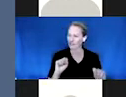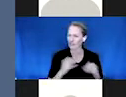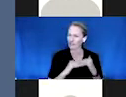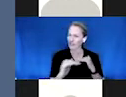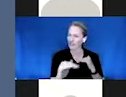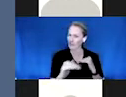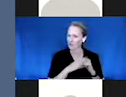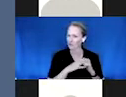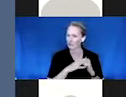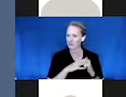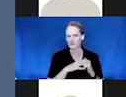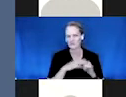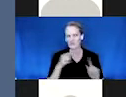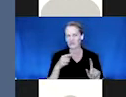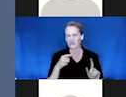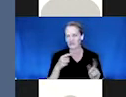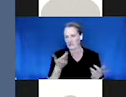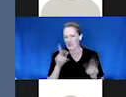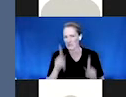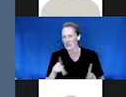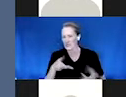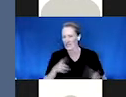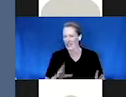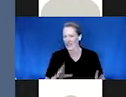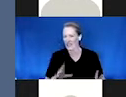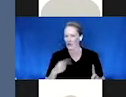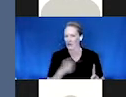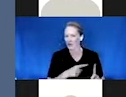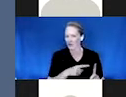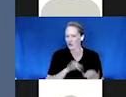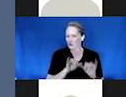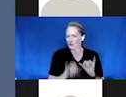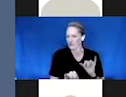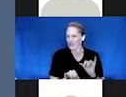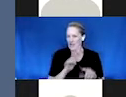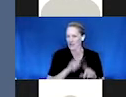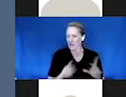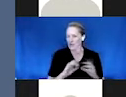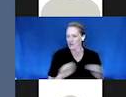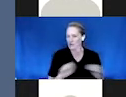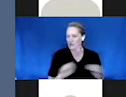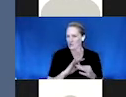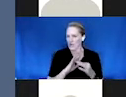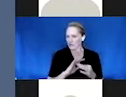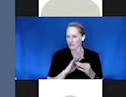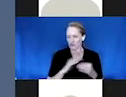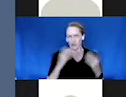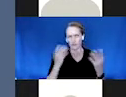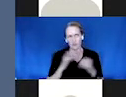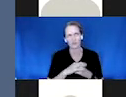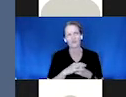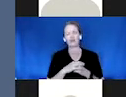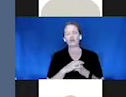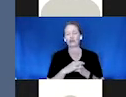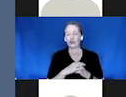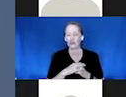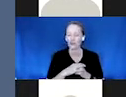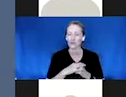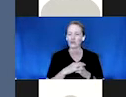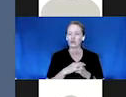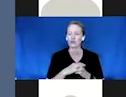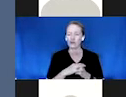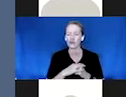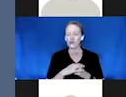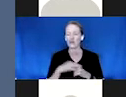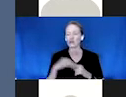to stay there, and not someone who she's really in a relationship with or who really cares about her for the long term. Sonia gave us a